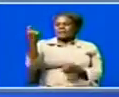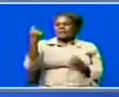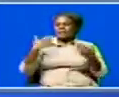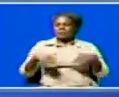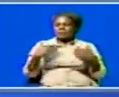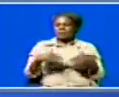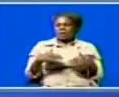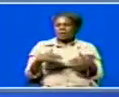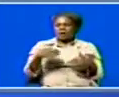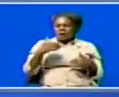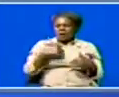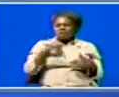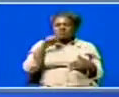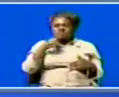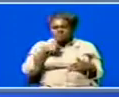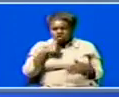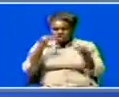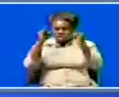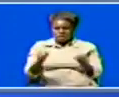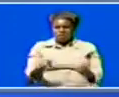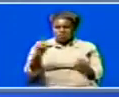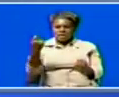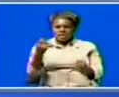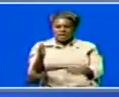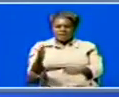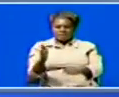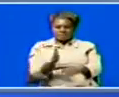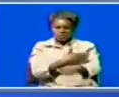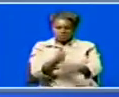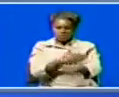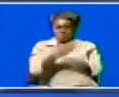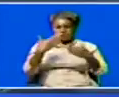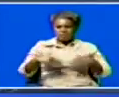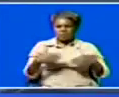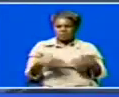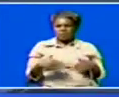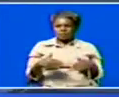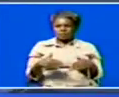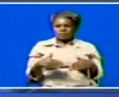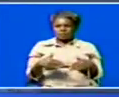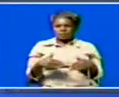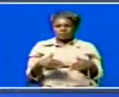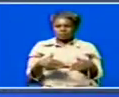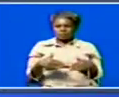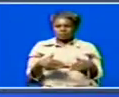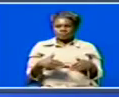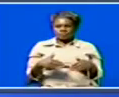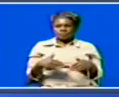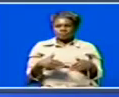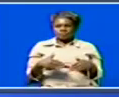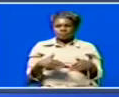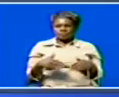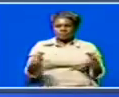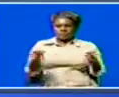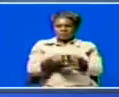There's a new wave of Kenyan artists, and mm-hmm. that's who we are rooting for. That's yeah. we're really about the new wave artists of Kenyan music, the new generation mm-hmm. artists.